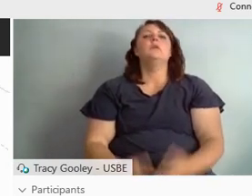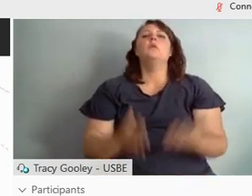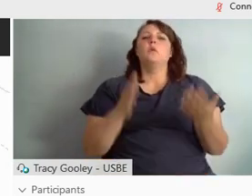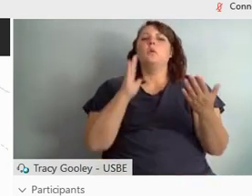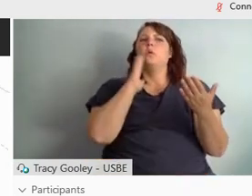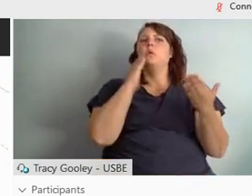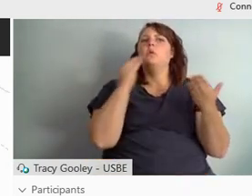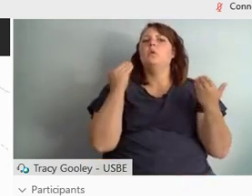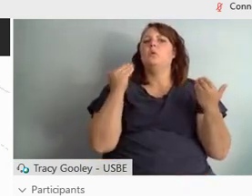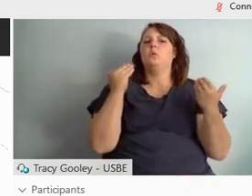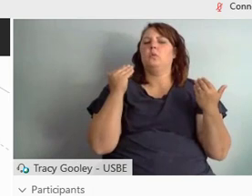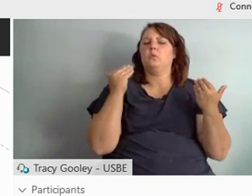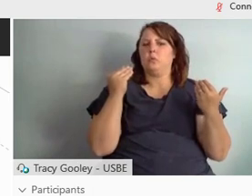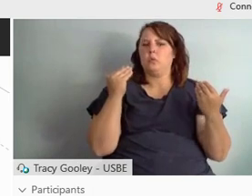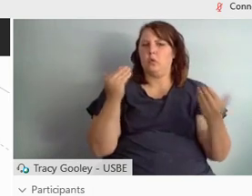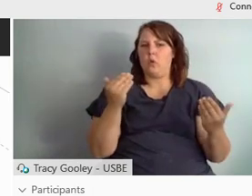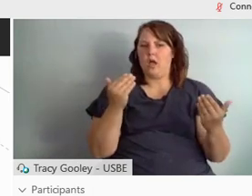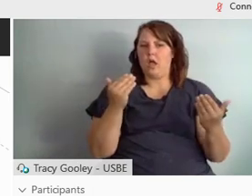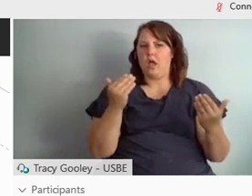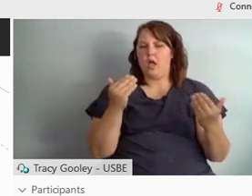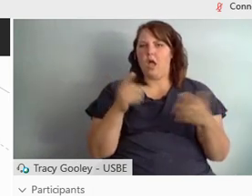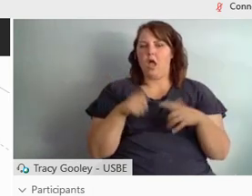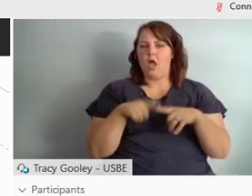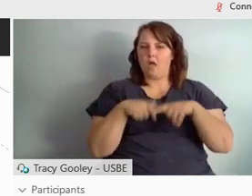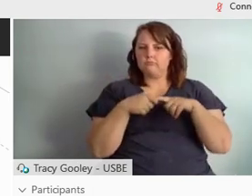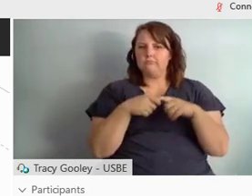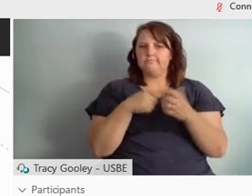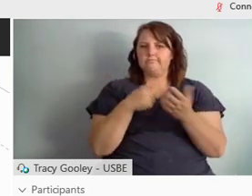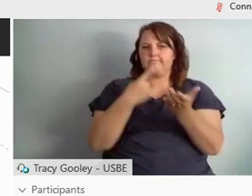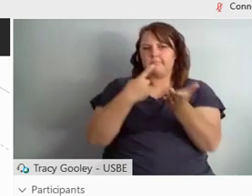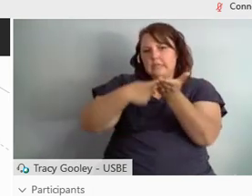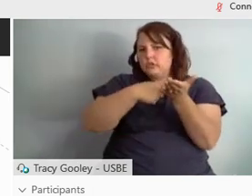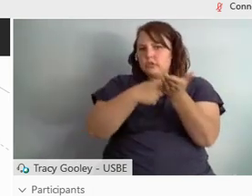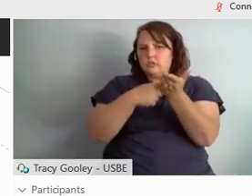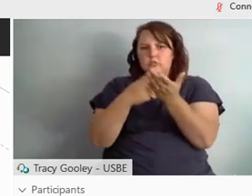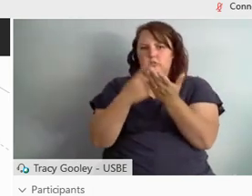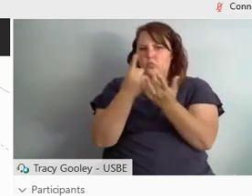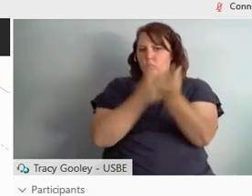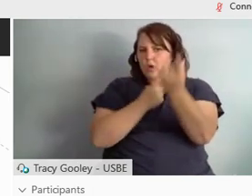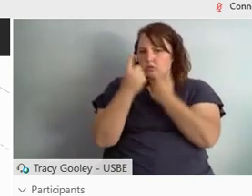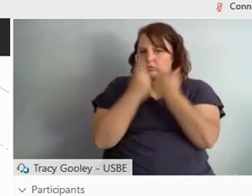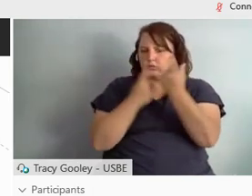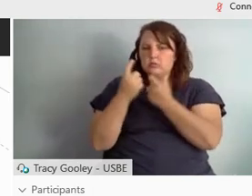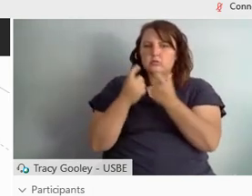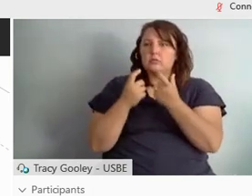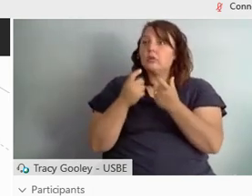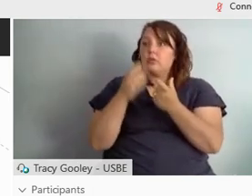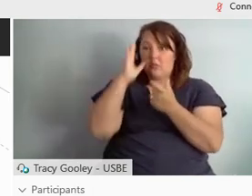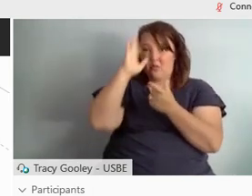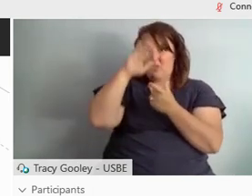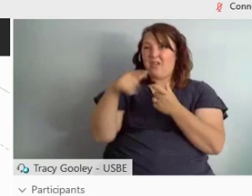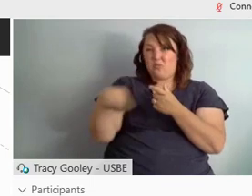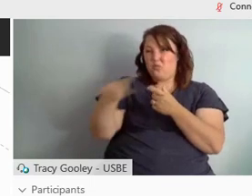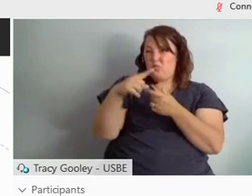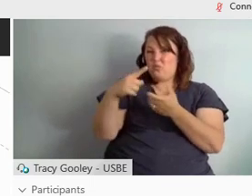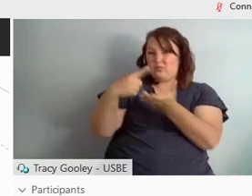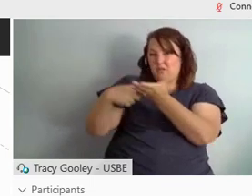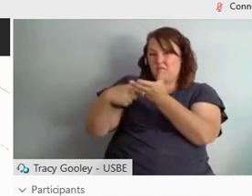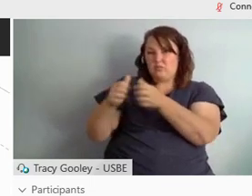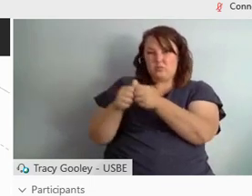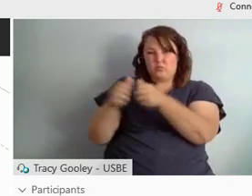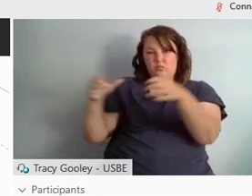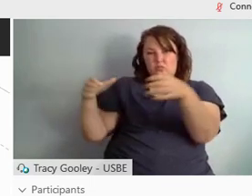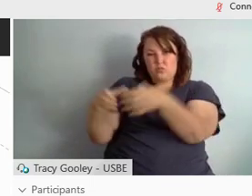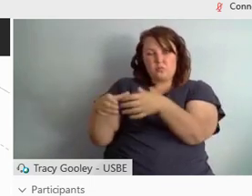take a minute, let you process that, have a little bit of discussion if you're in a group with others, and are there